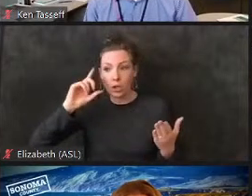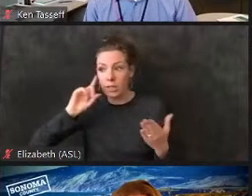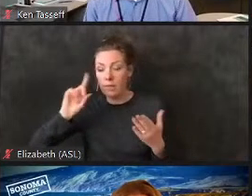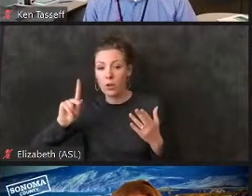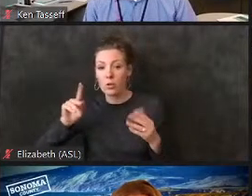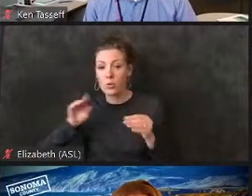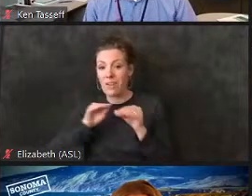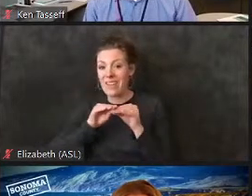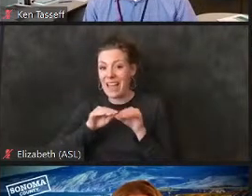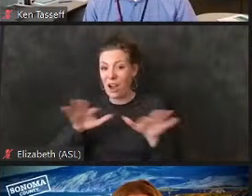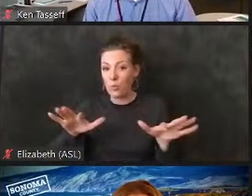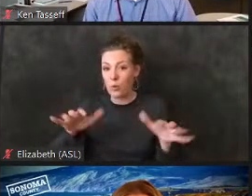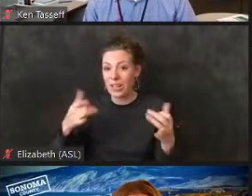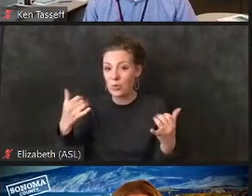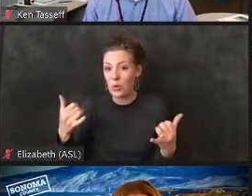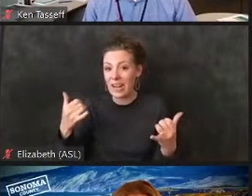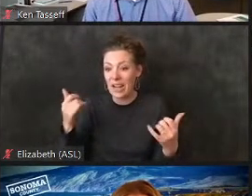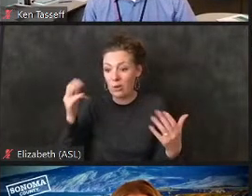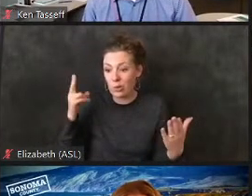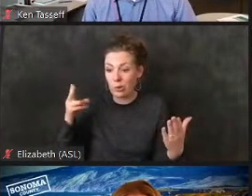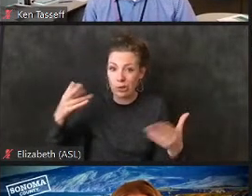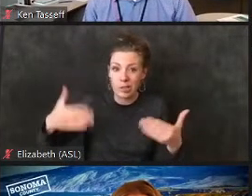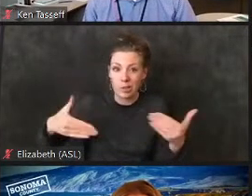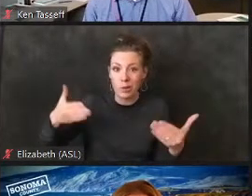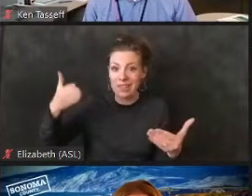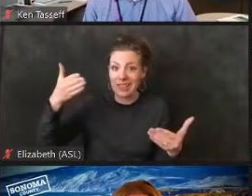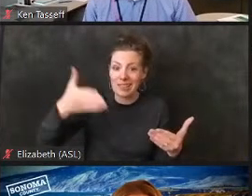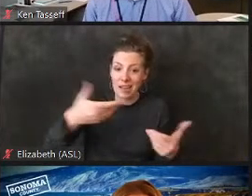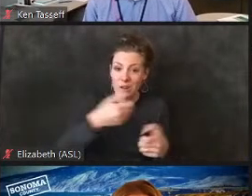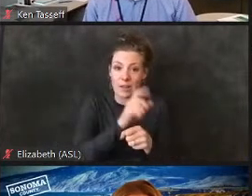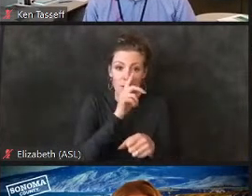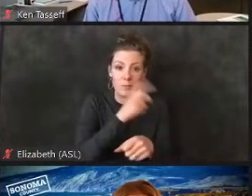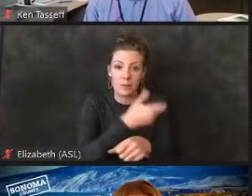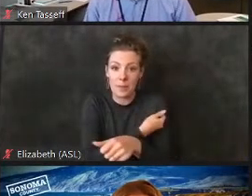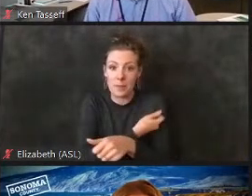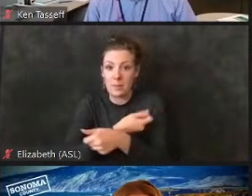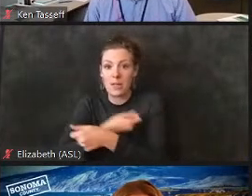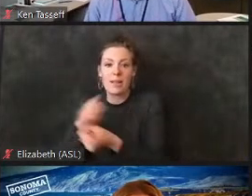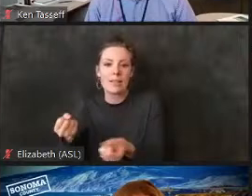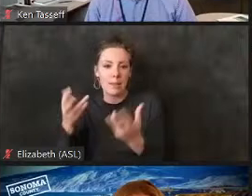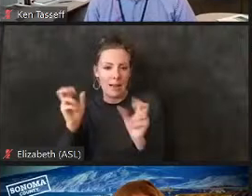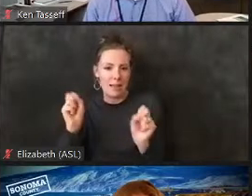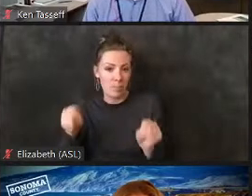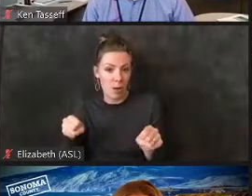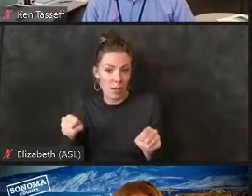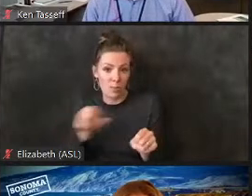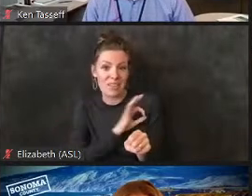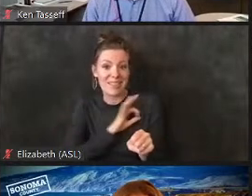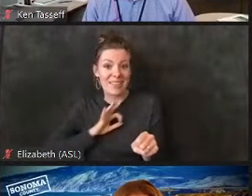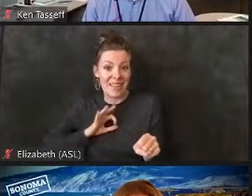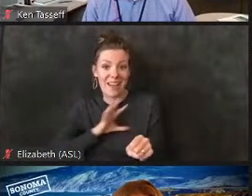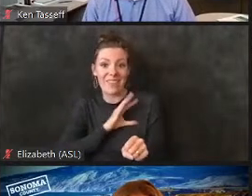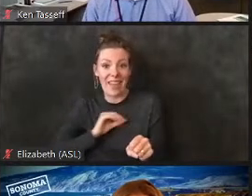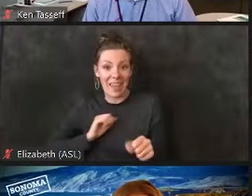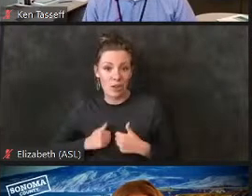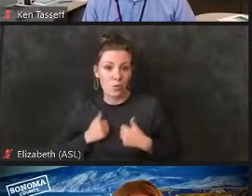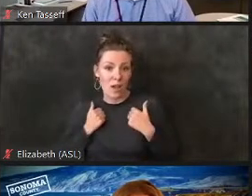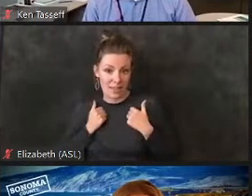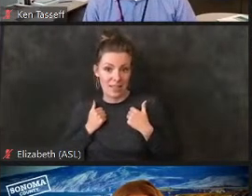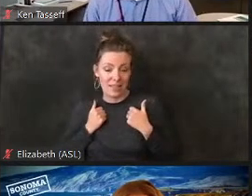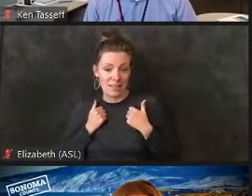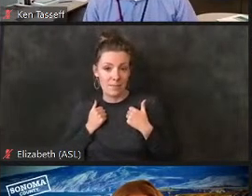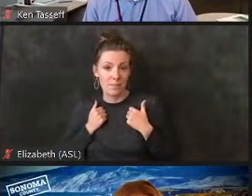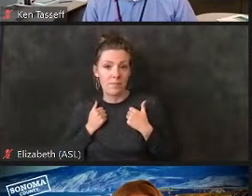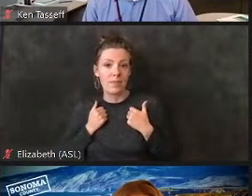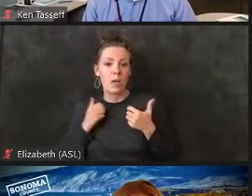outbreaks to try to speed up the process there and get as many people vaccinated as possible, staff and residents. And when we go out, we will do